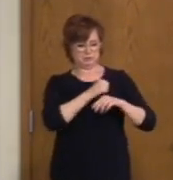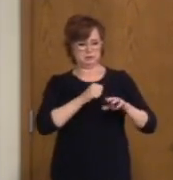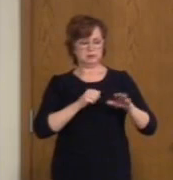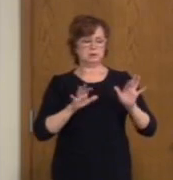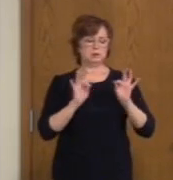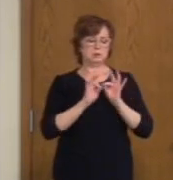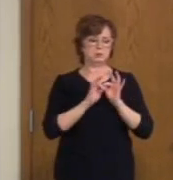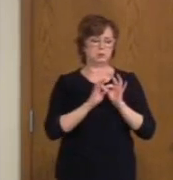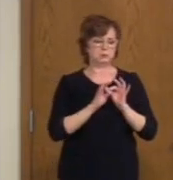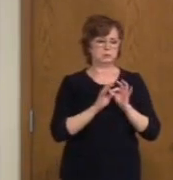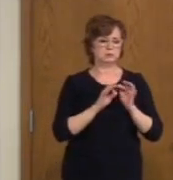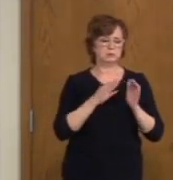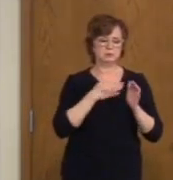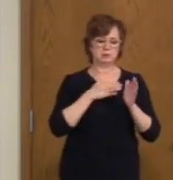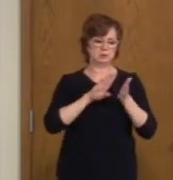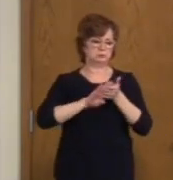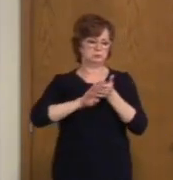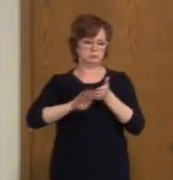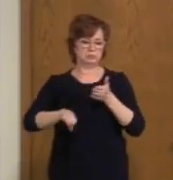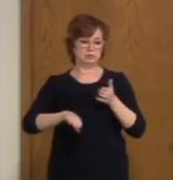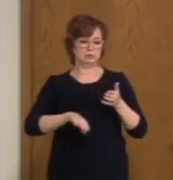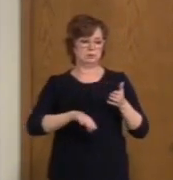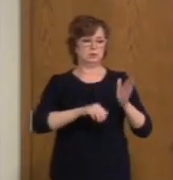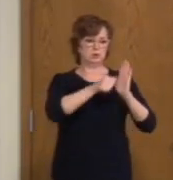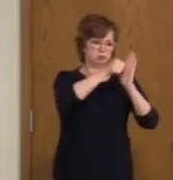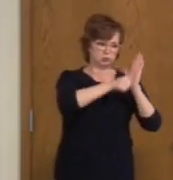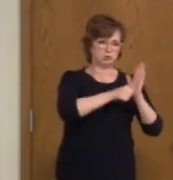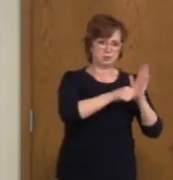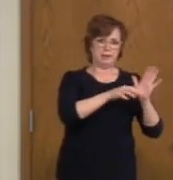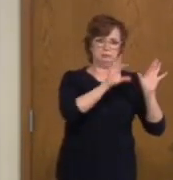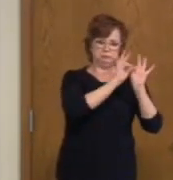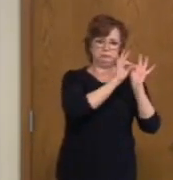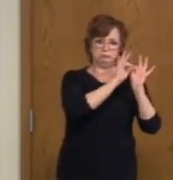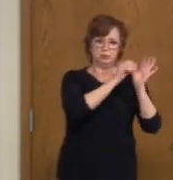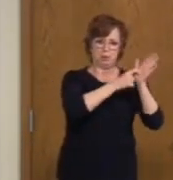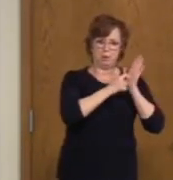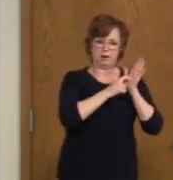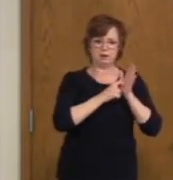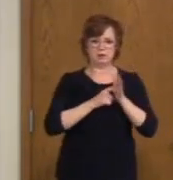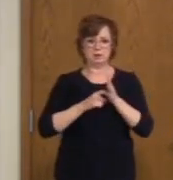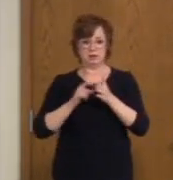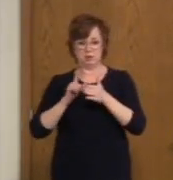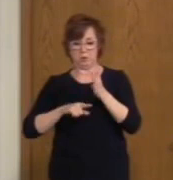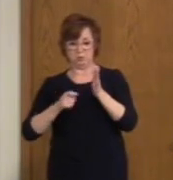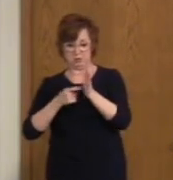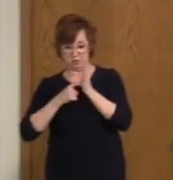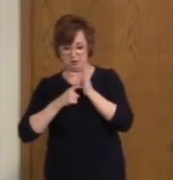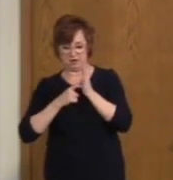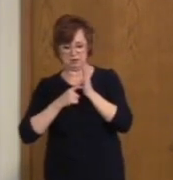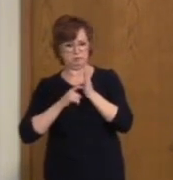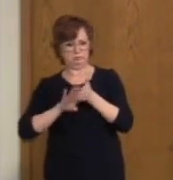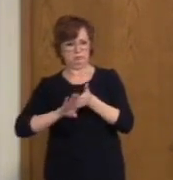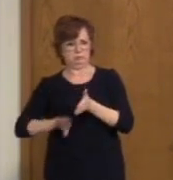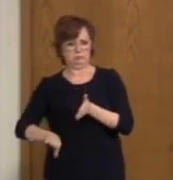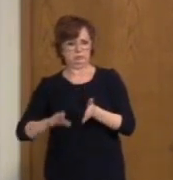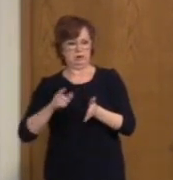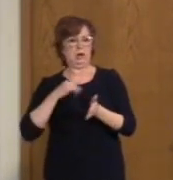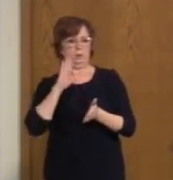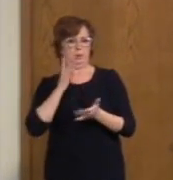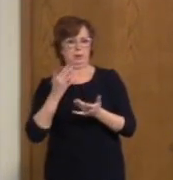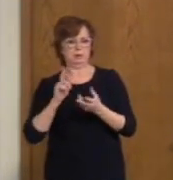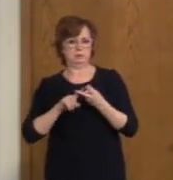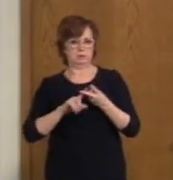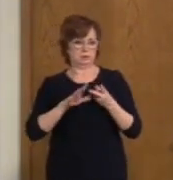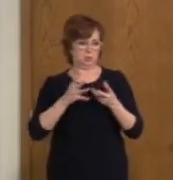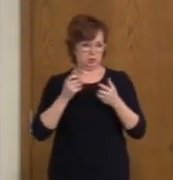getting surgery is essential, but things that are important, but things that we can participate in other ways is going to